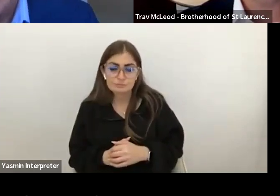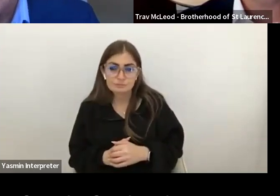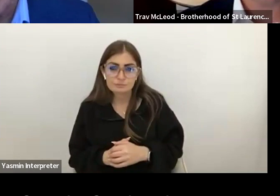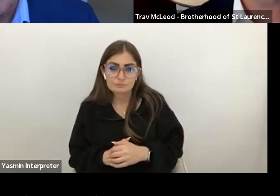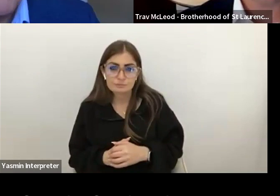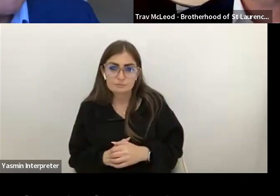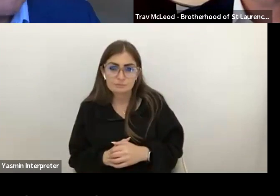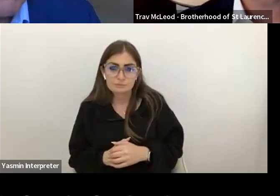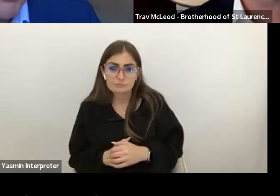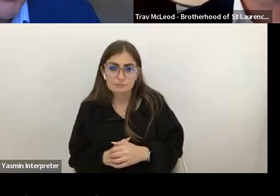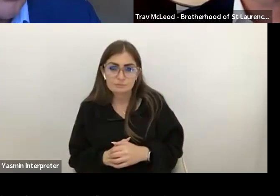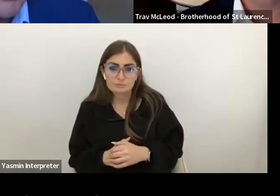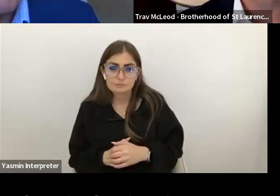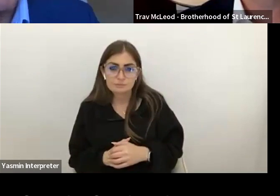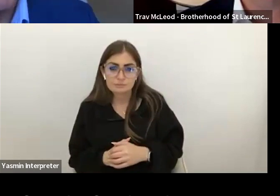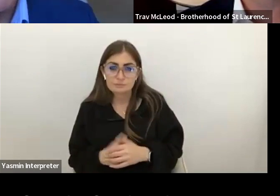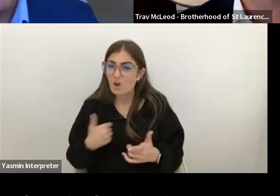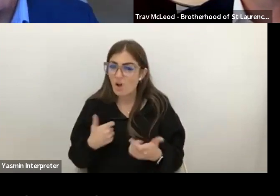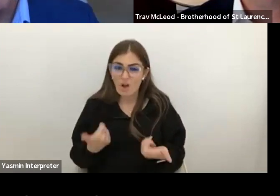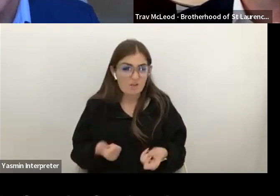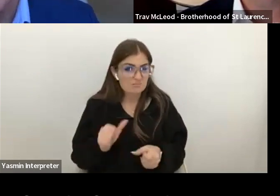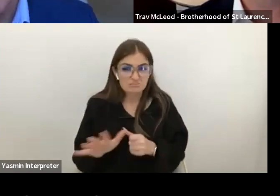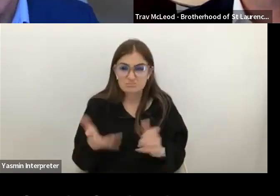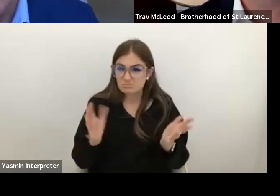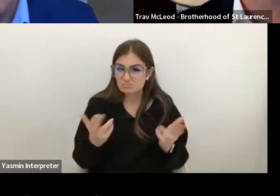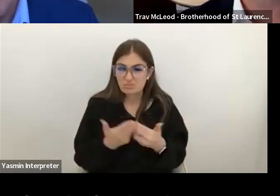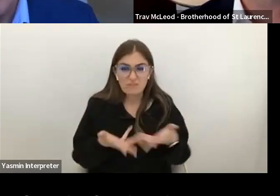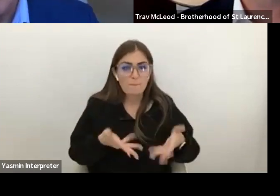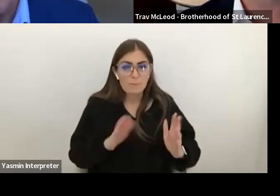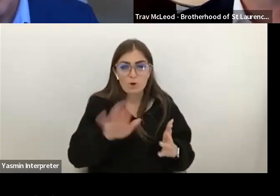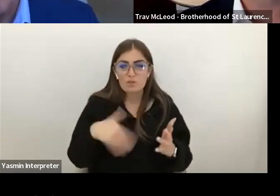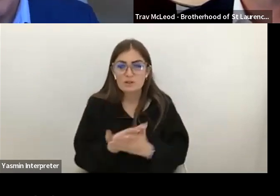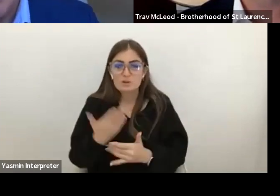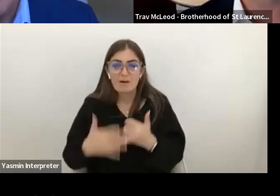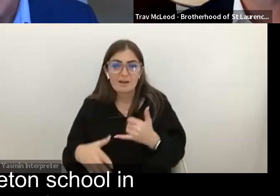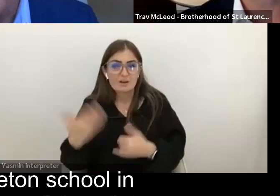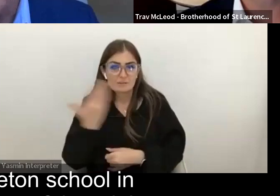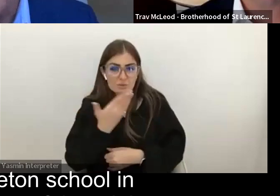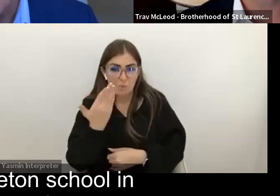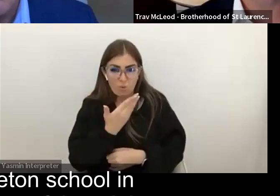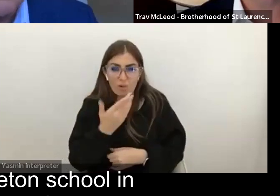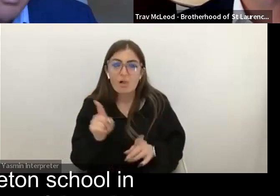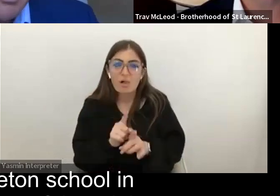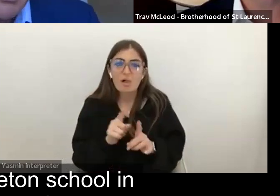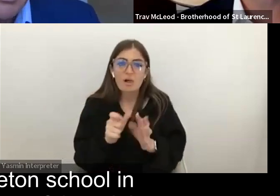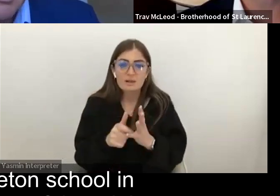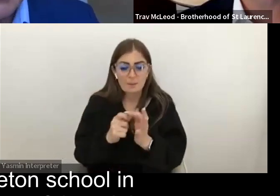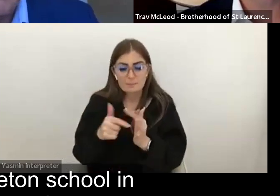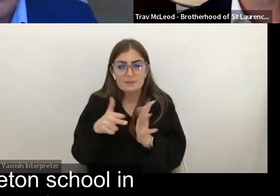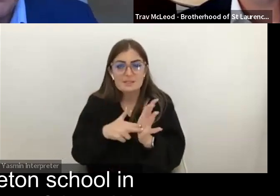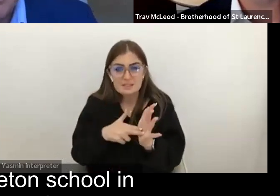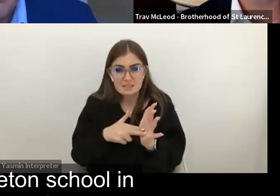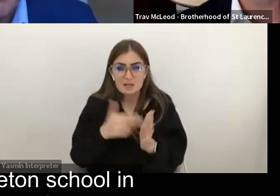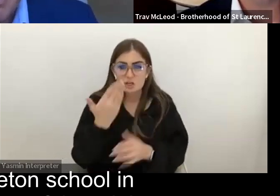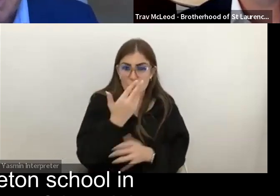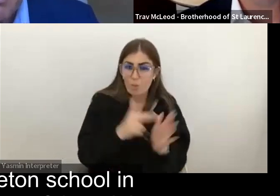these birth to sort of end of school sort of models, like the Doveton School